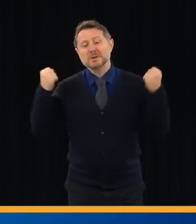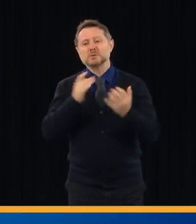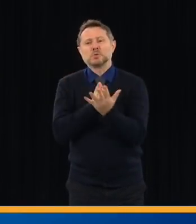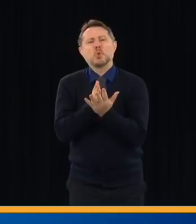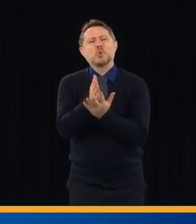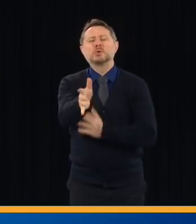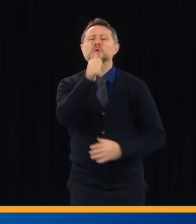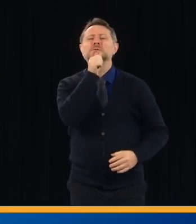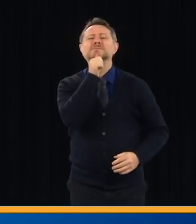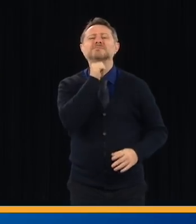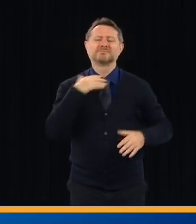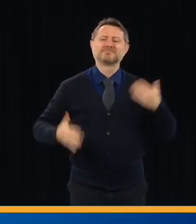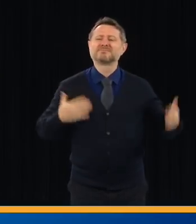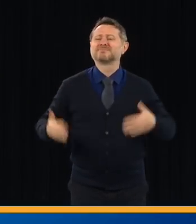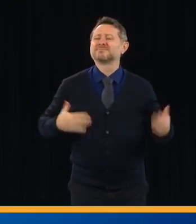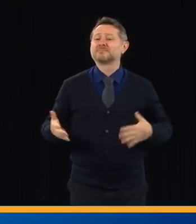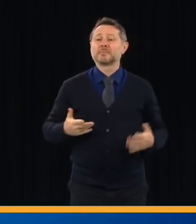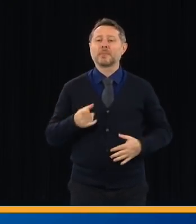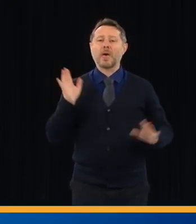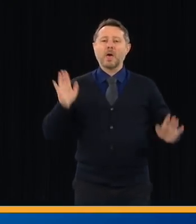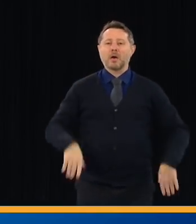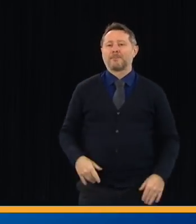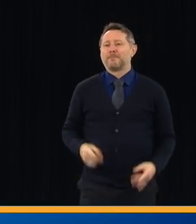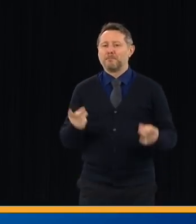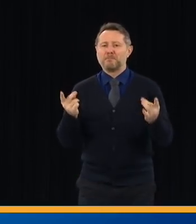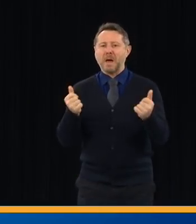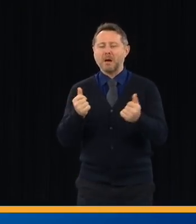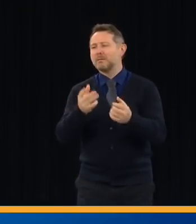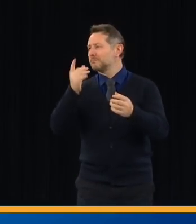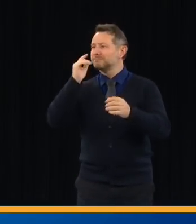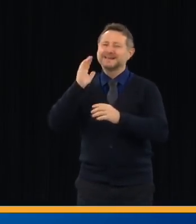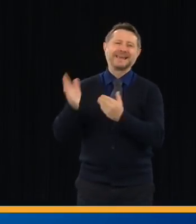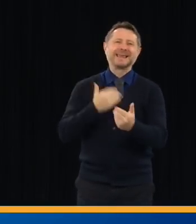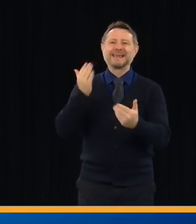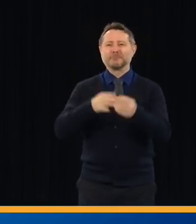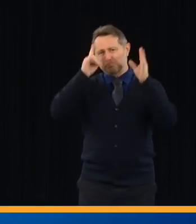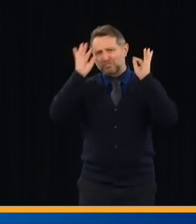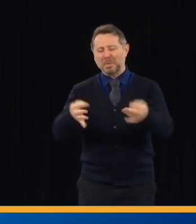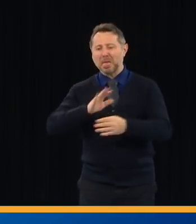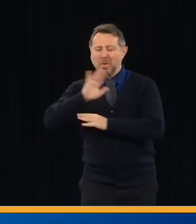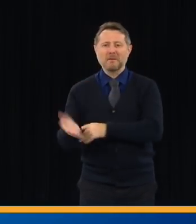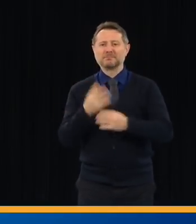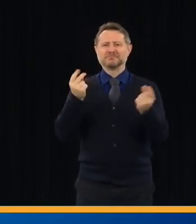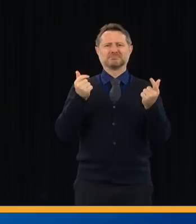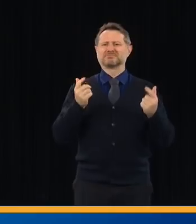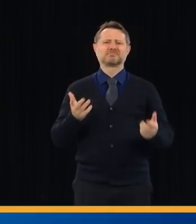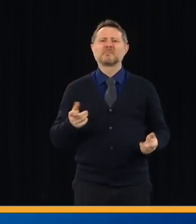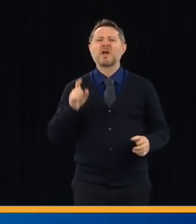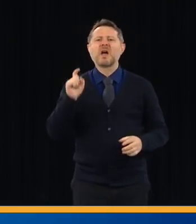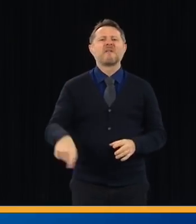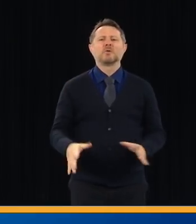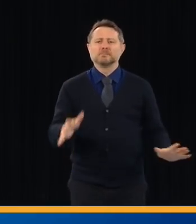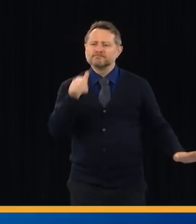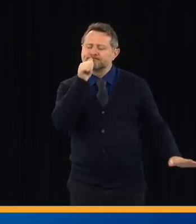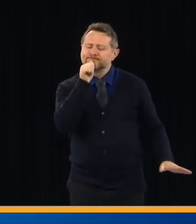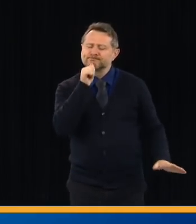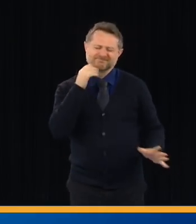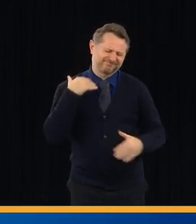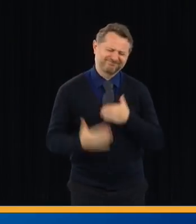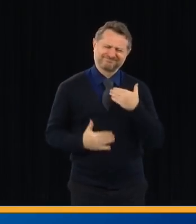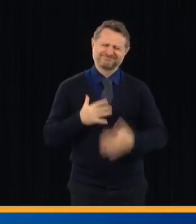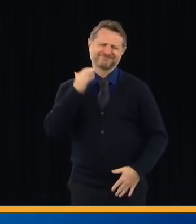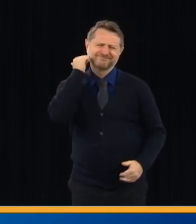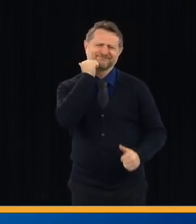simple answer here. You're not going to wish this away. You have to get through it. And you have to get through it